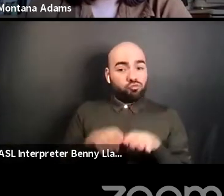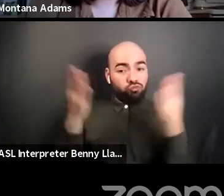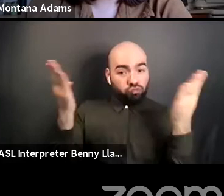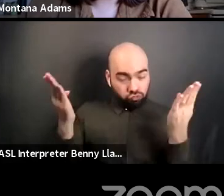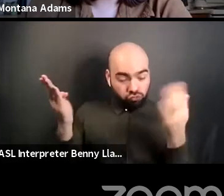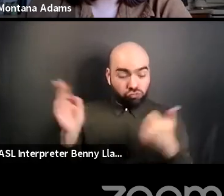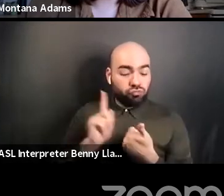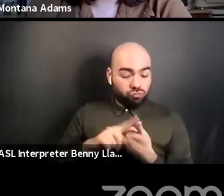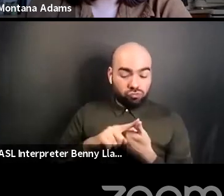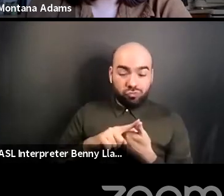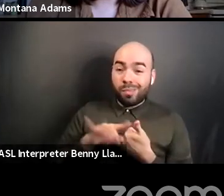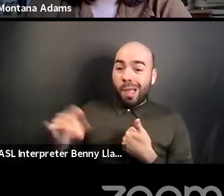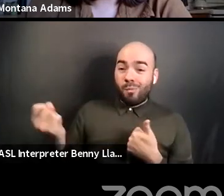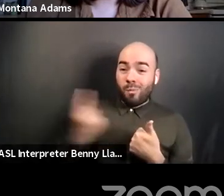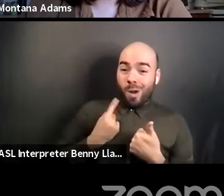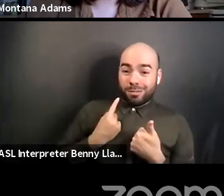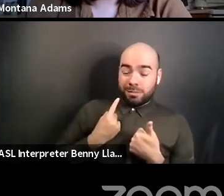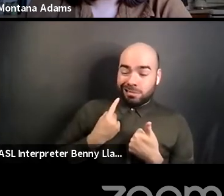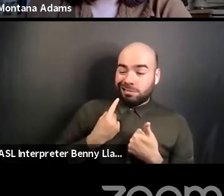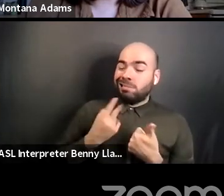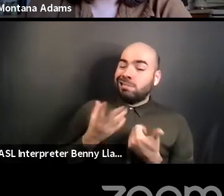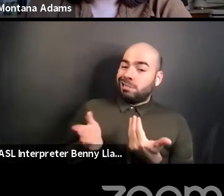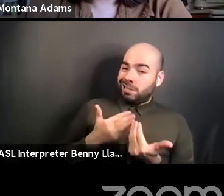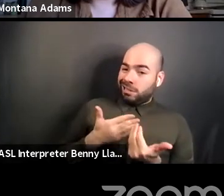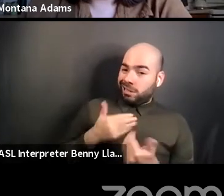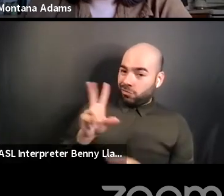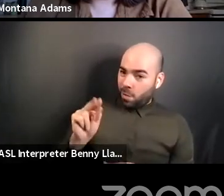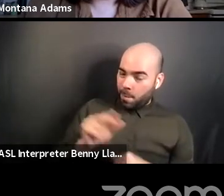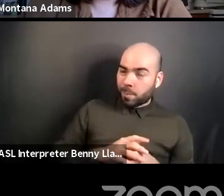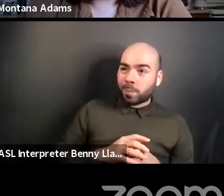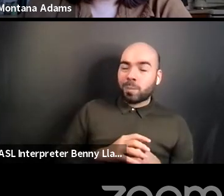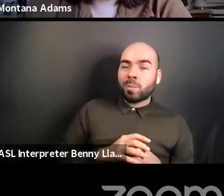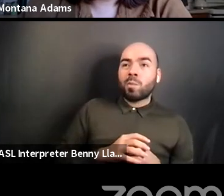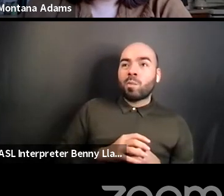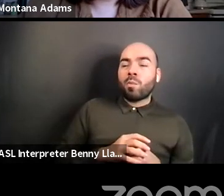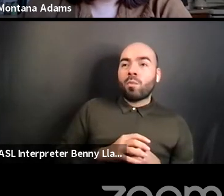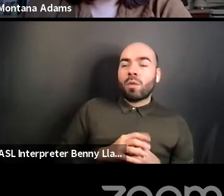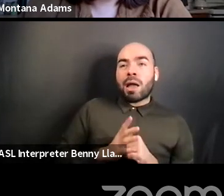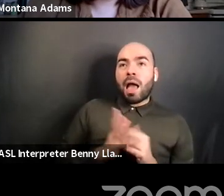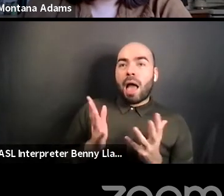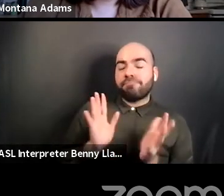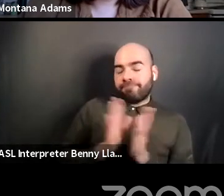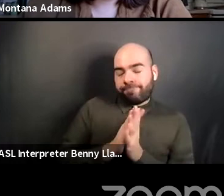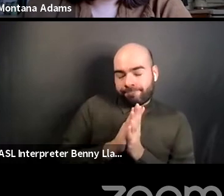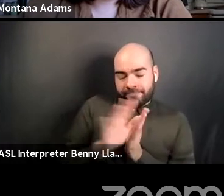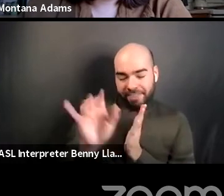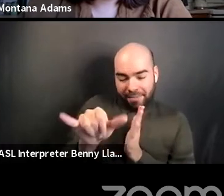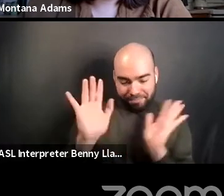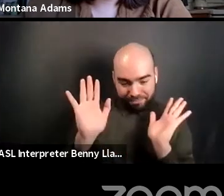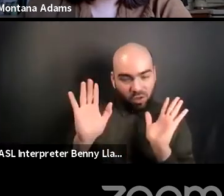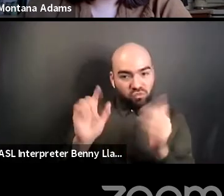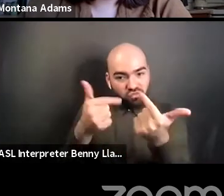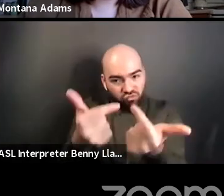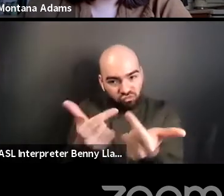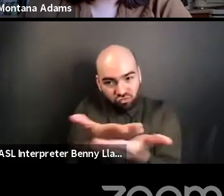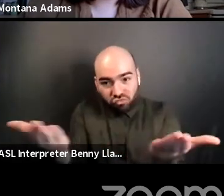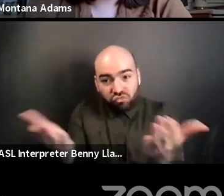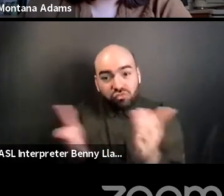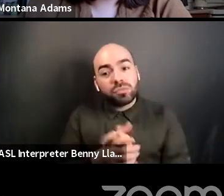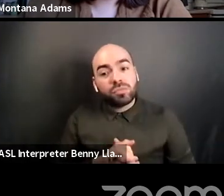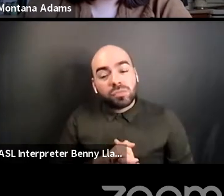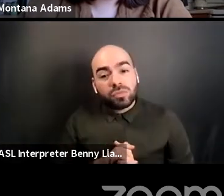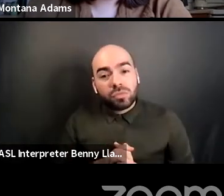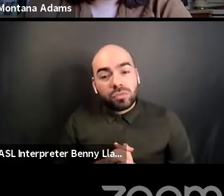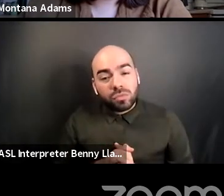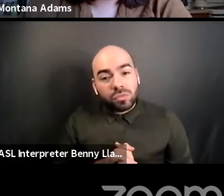not an easy question and that it's easy to, that's just how I wanted to open it. But if anyone has any thoughts on